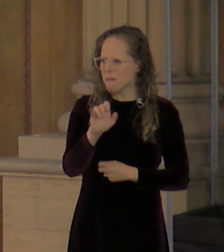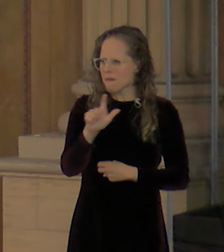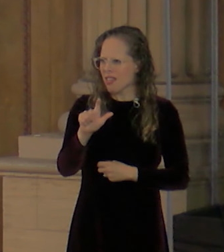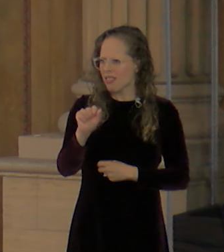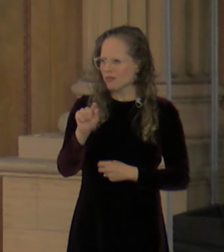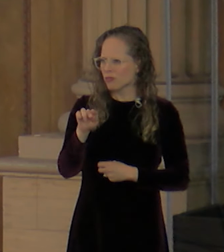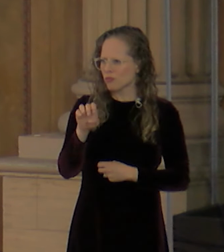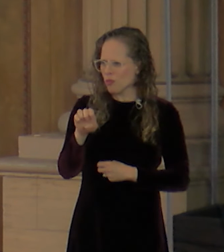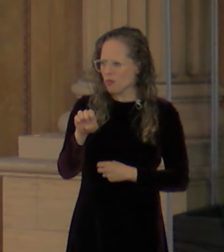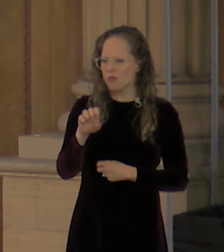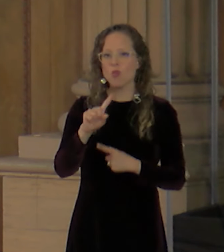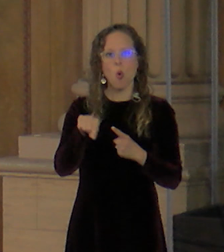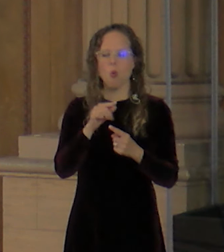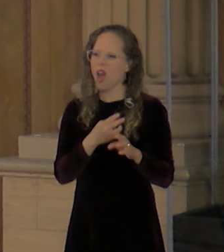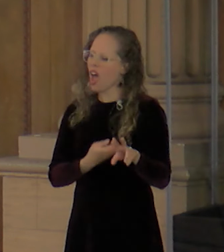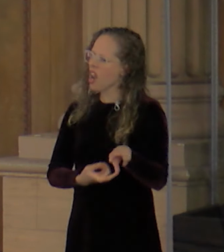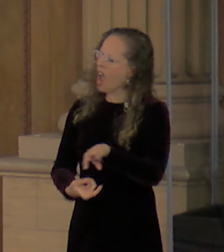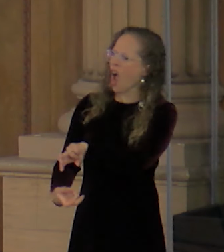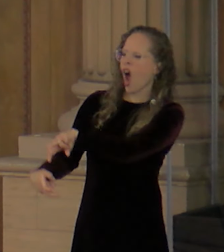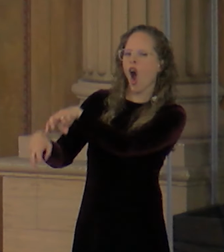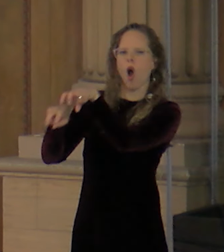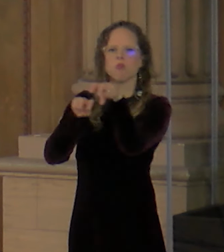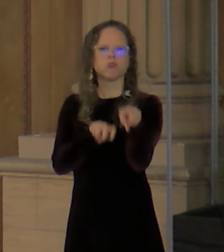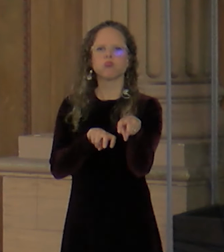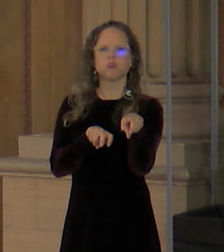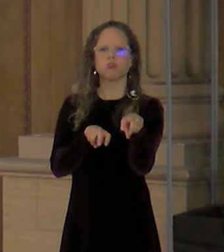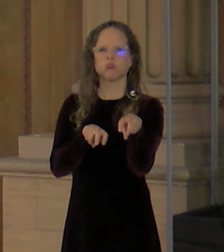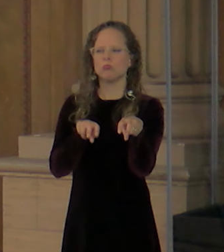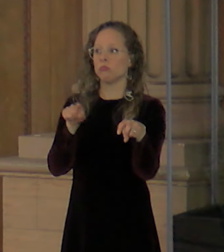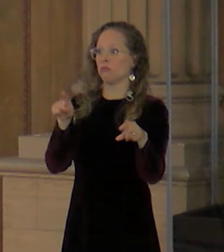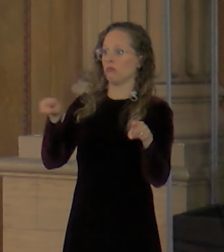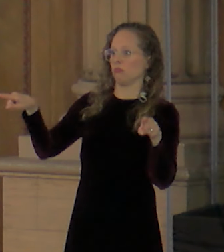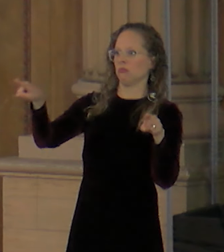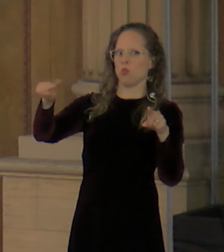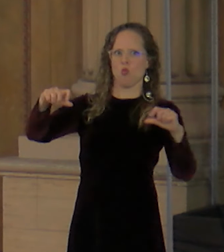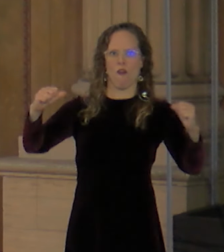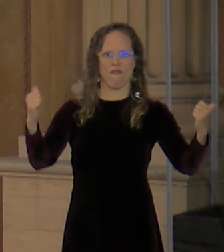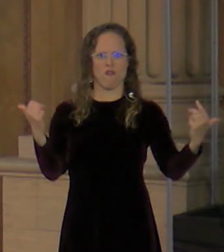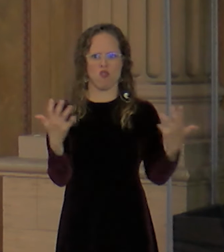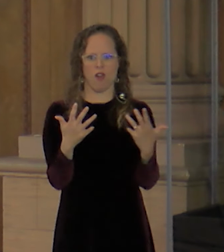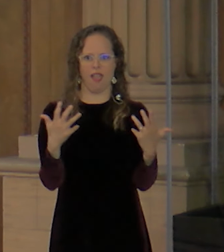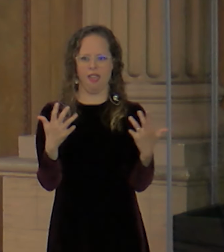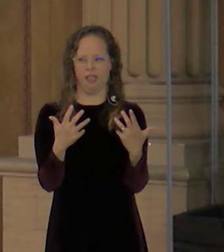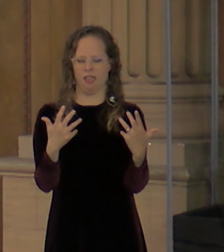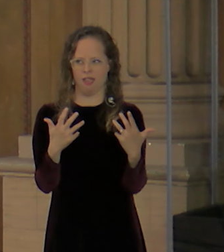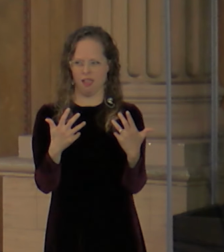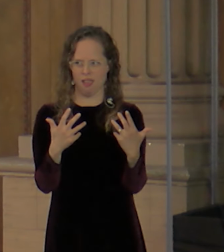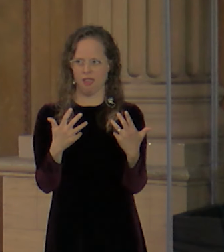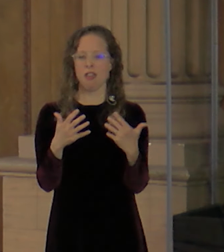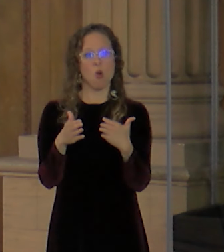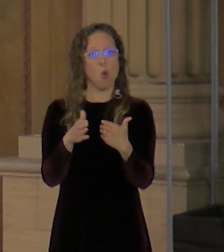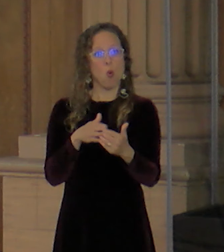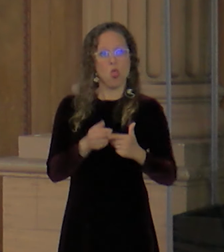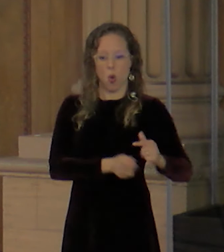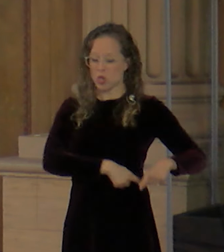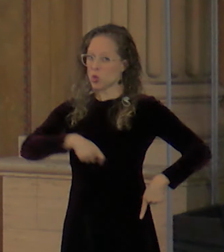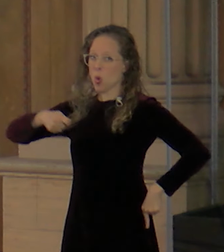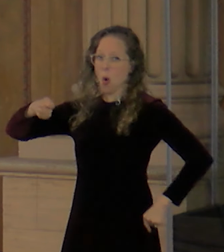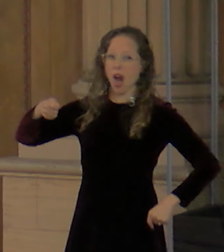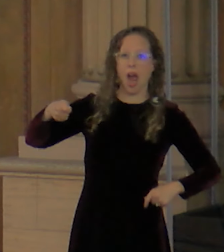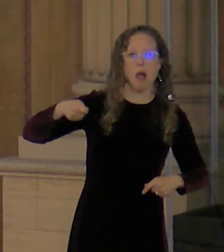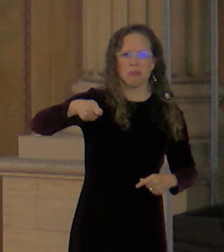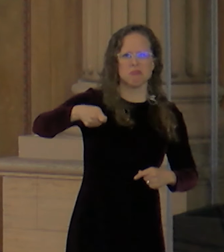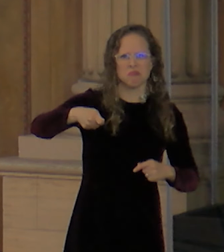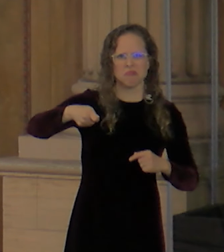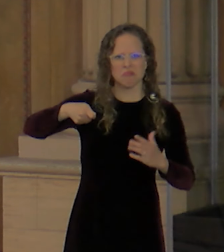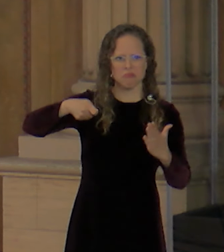raises himself up, the mighty are afraid. At the crashing, they are beside themselves. Though the sword reaches him, it does not avail, nor the spear, the